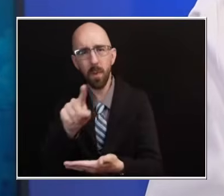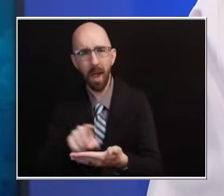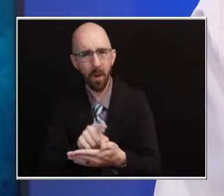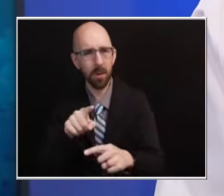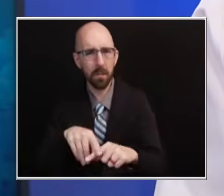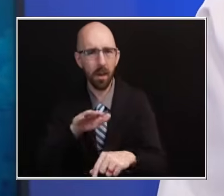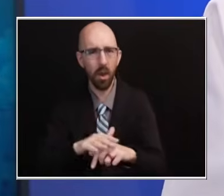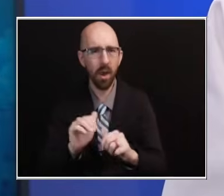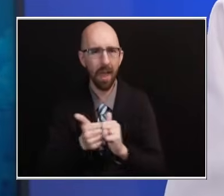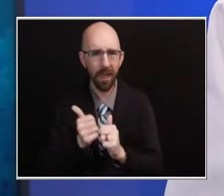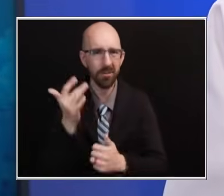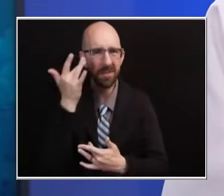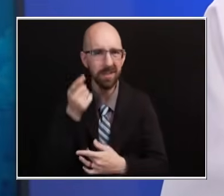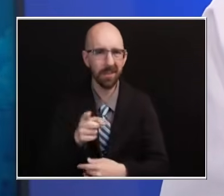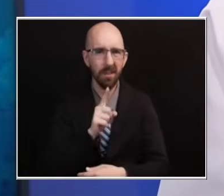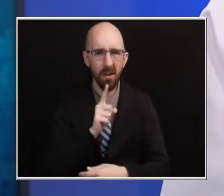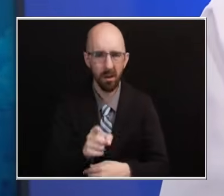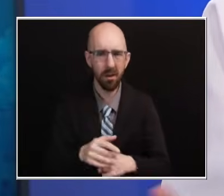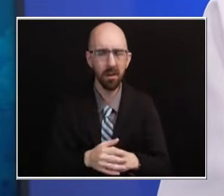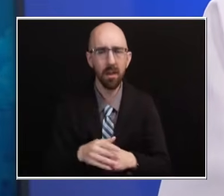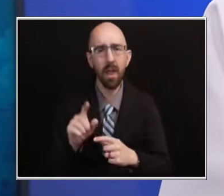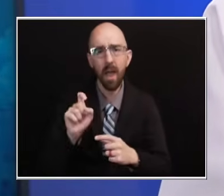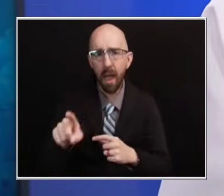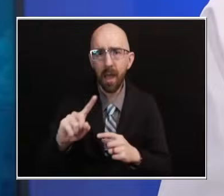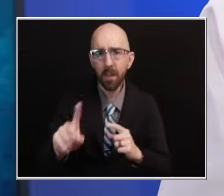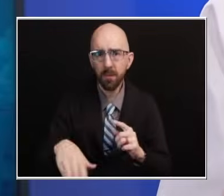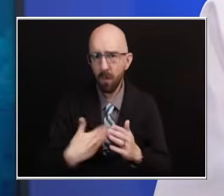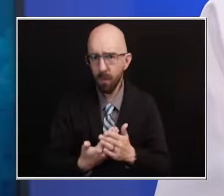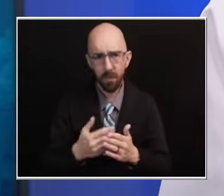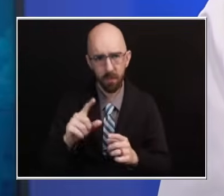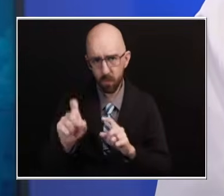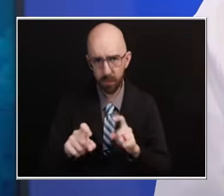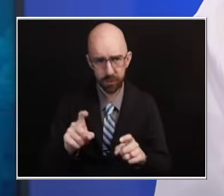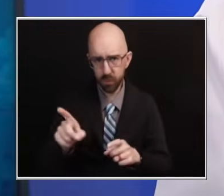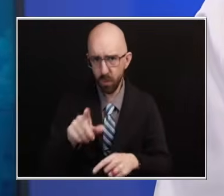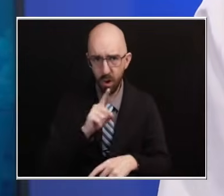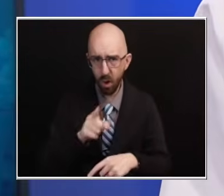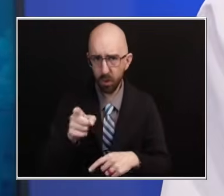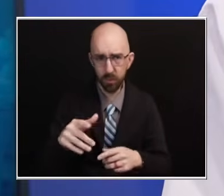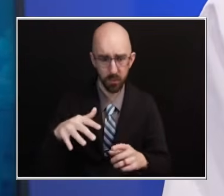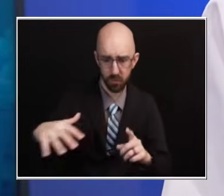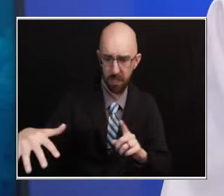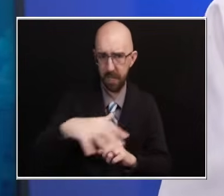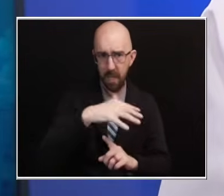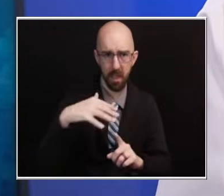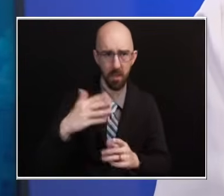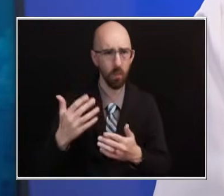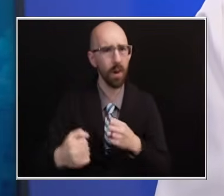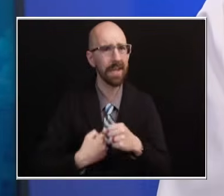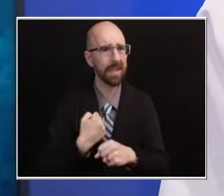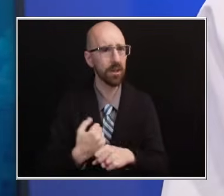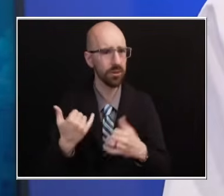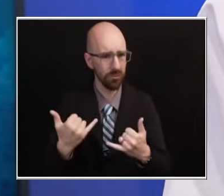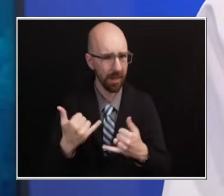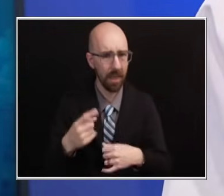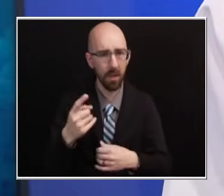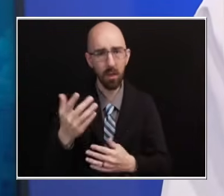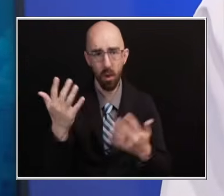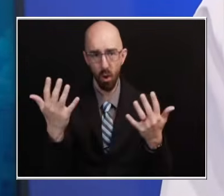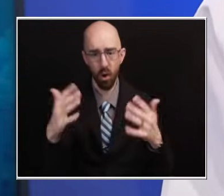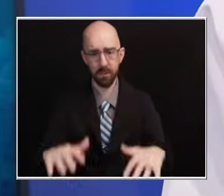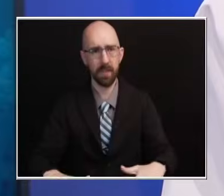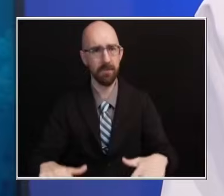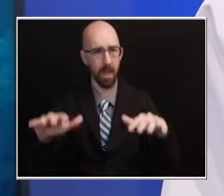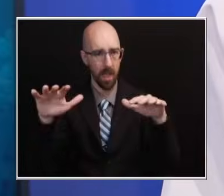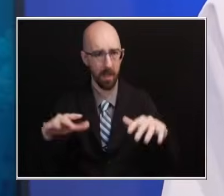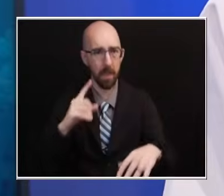are, and asking them all the questions. Where are you at? What year is it? And then lift your arms, open your